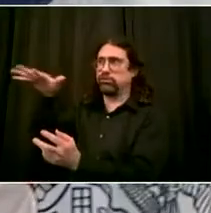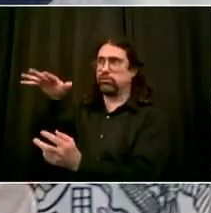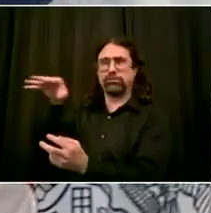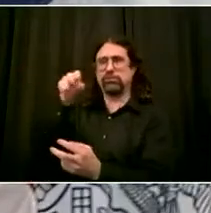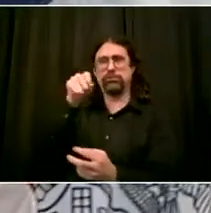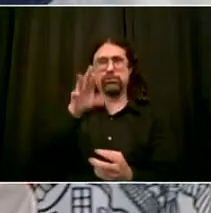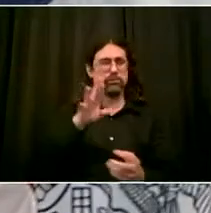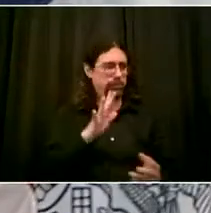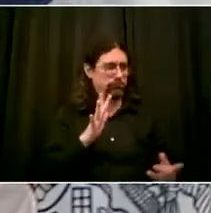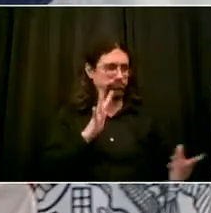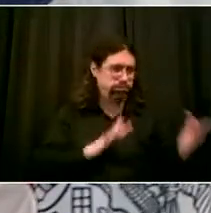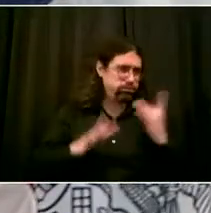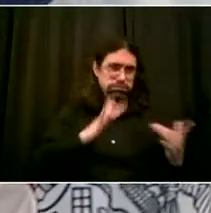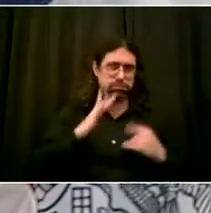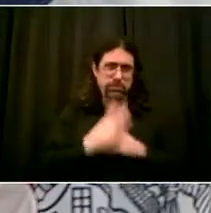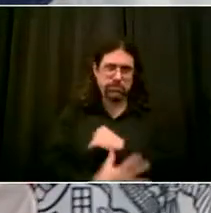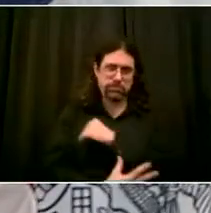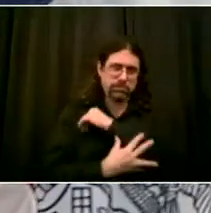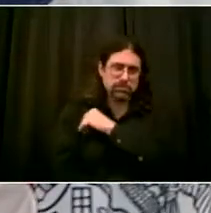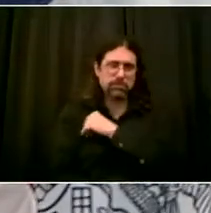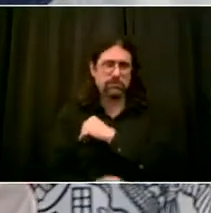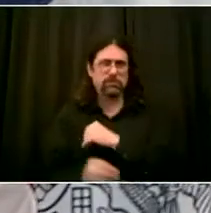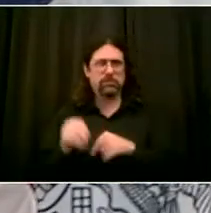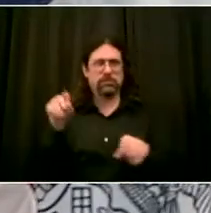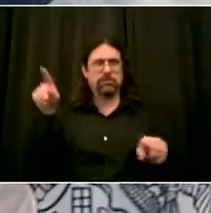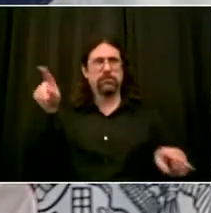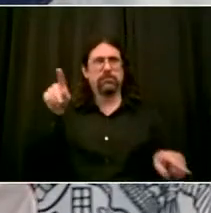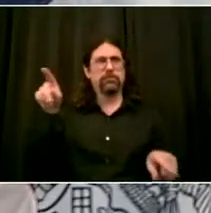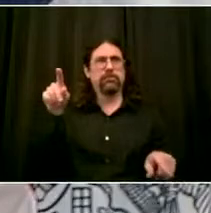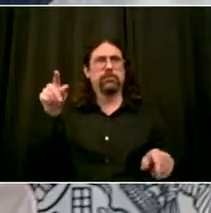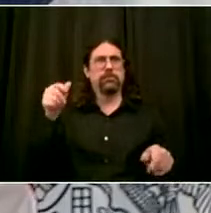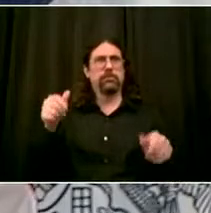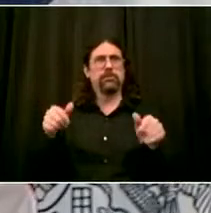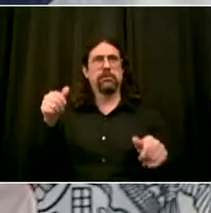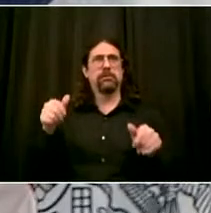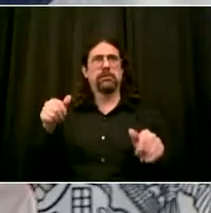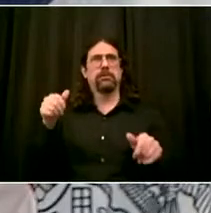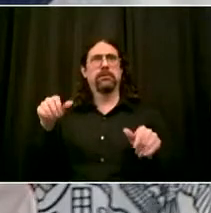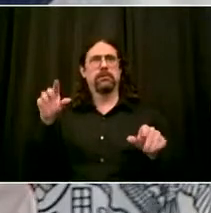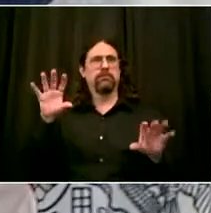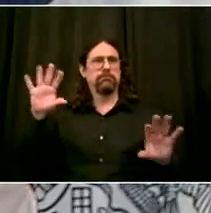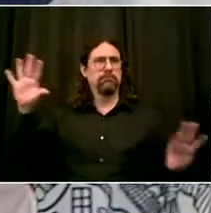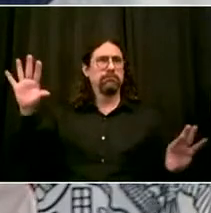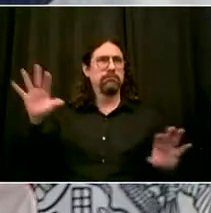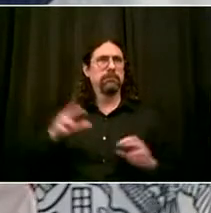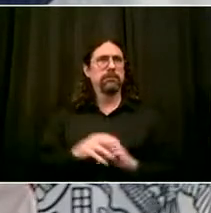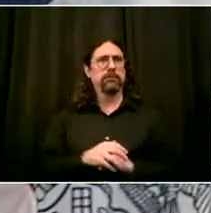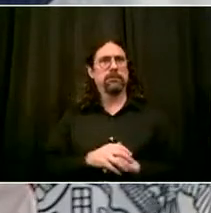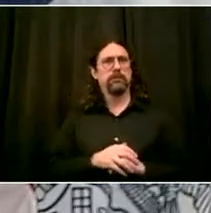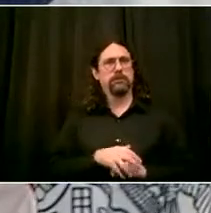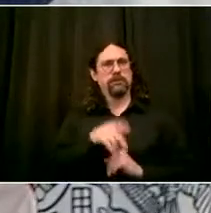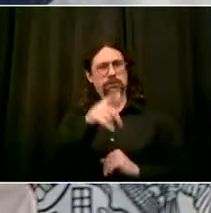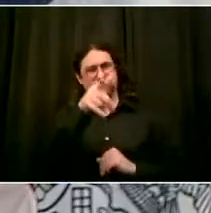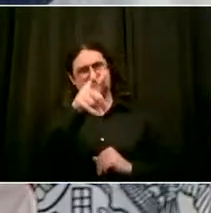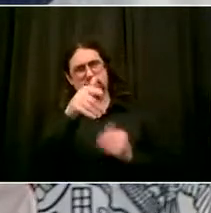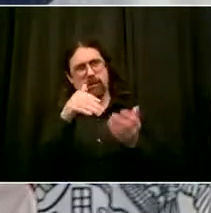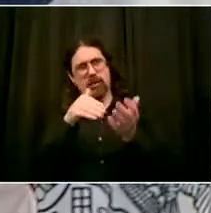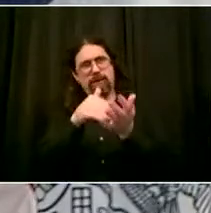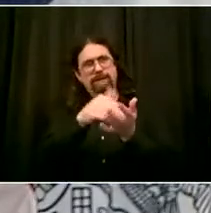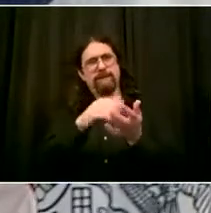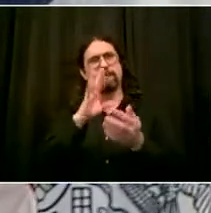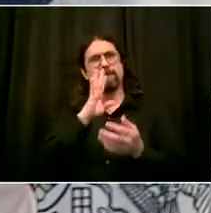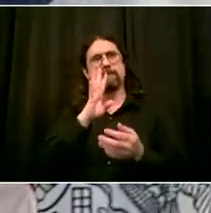Asians apparently were not even mentioned once so the question is in which of the two cities do Asians belong to well Arthur it's such